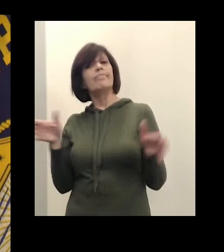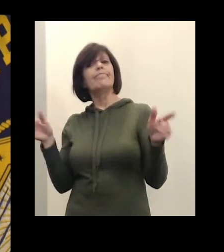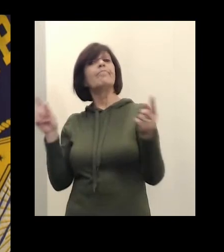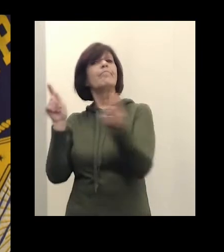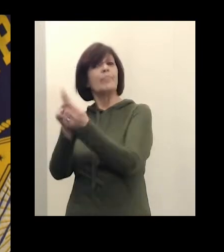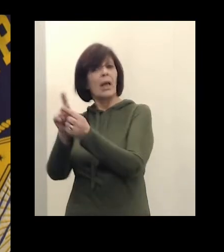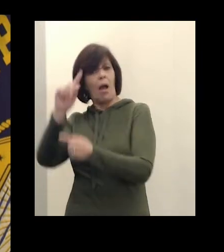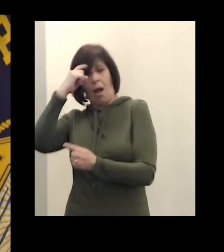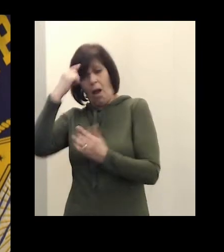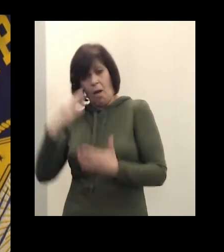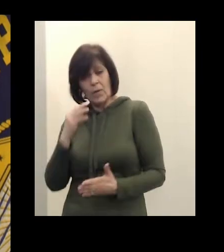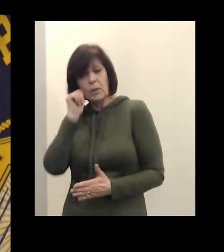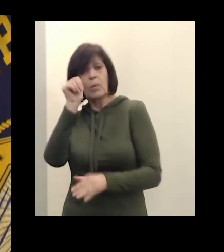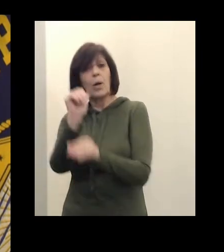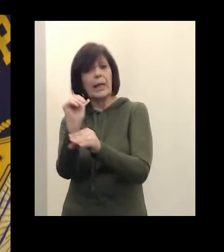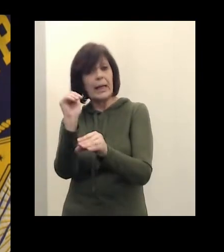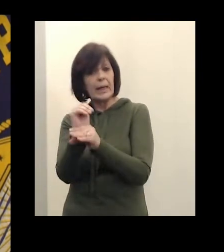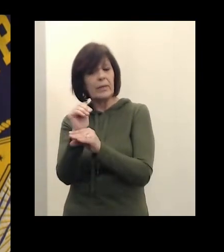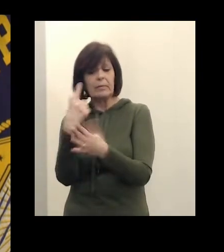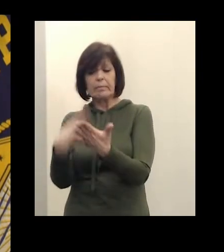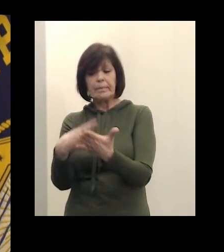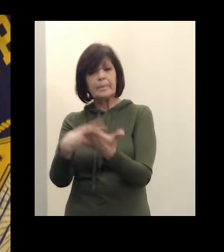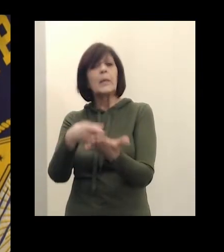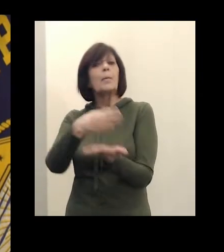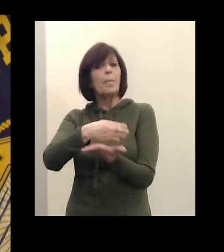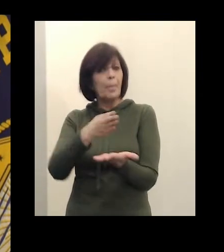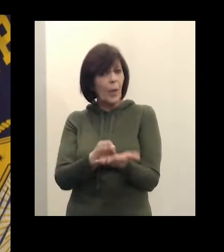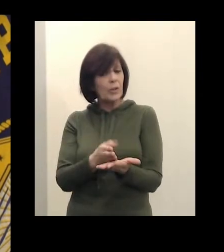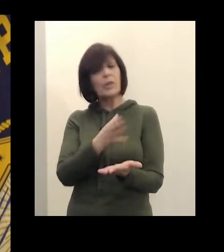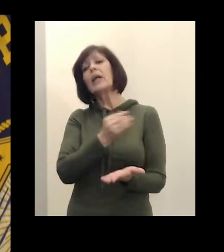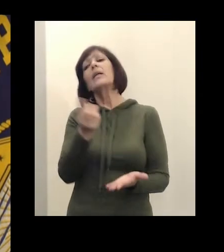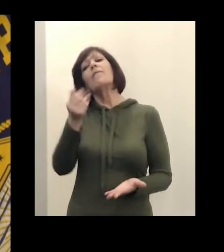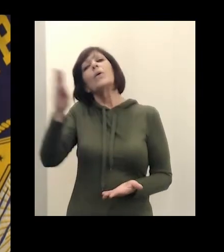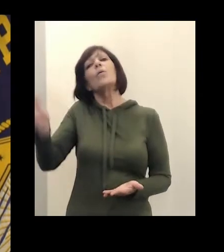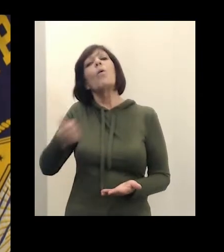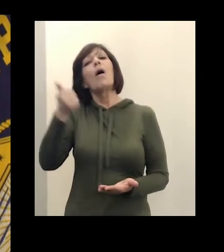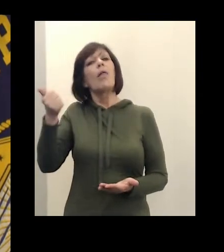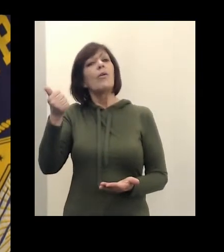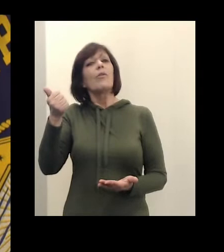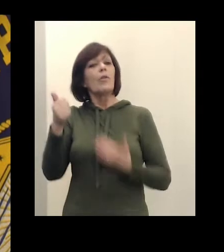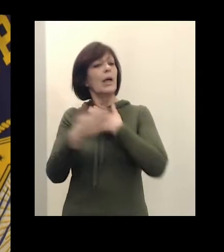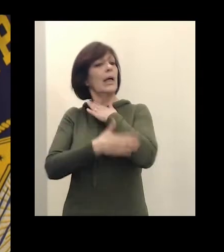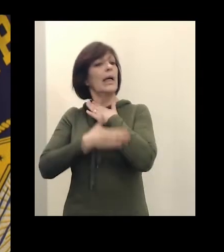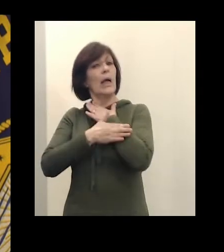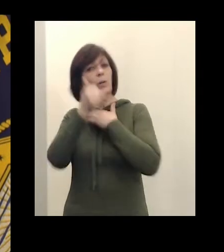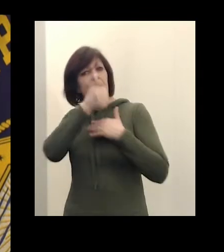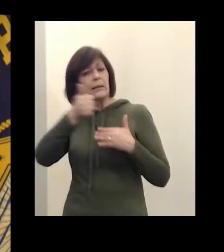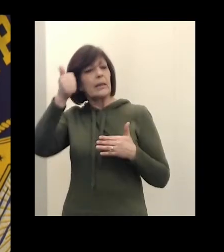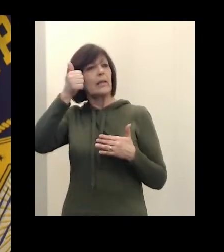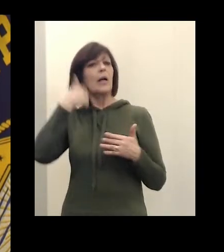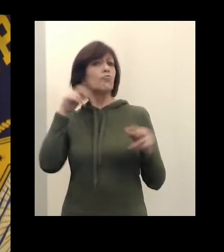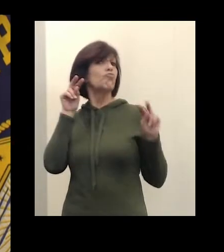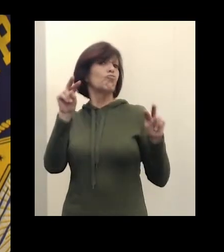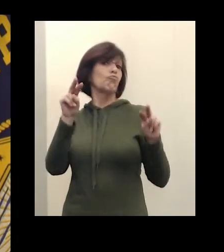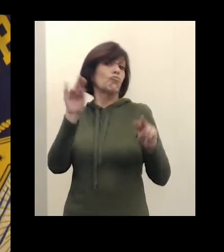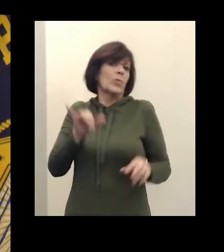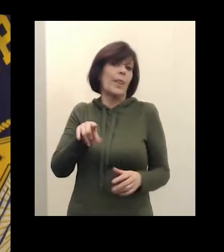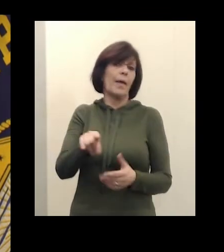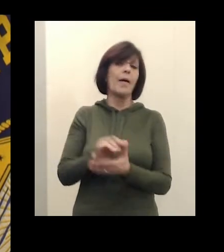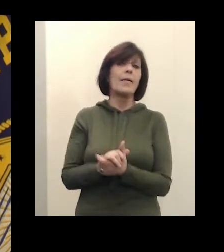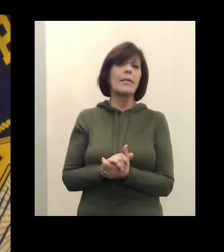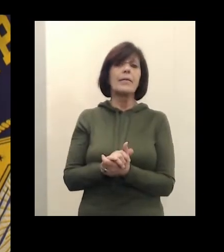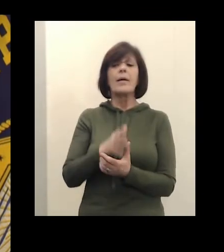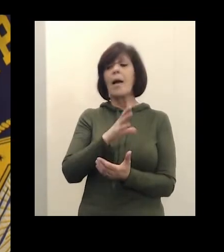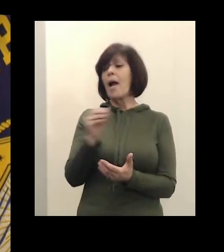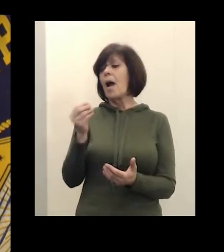tomorrow, talking budgetary issues as well as with a few other county executives. So I'm looking forward to that. And we'll certainly